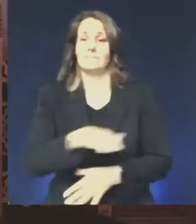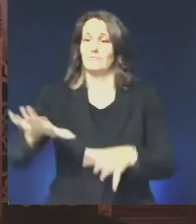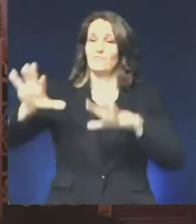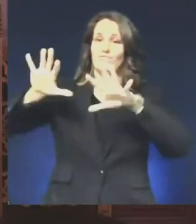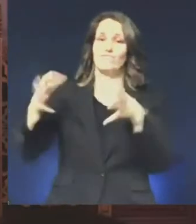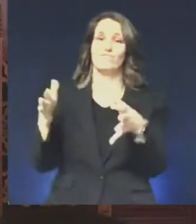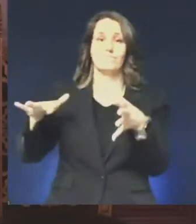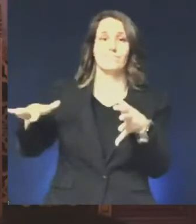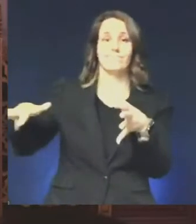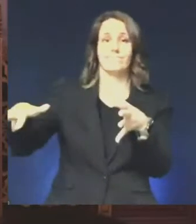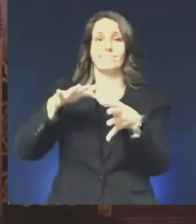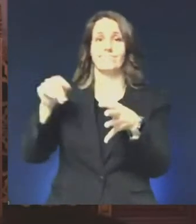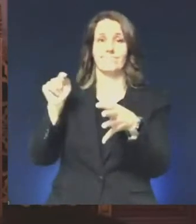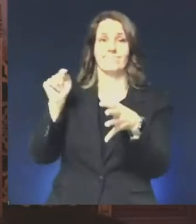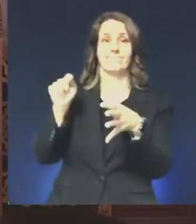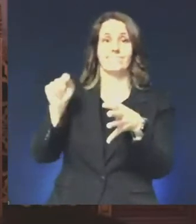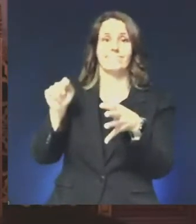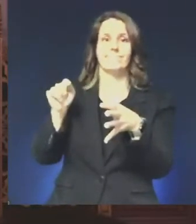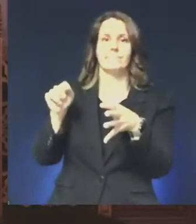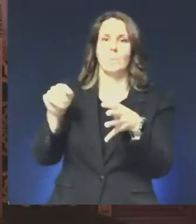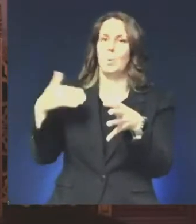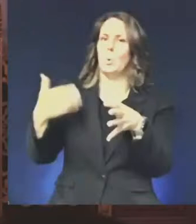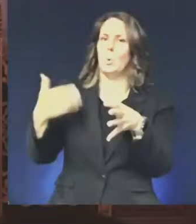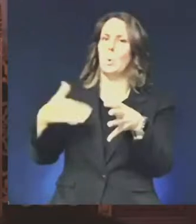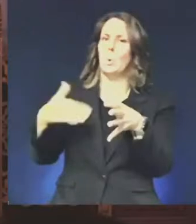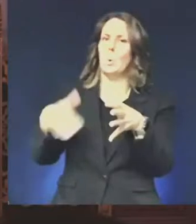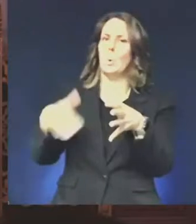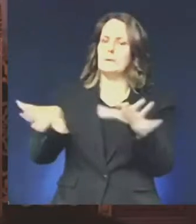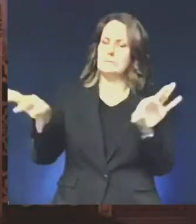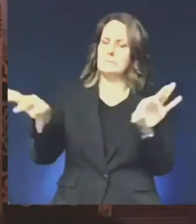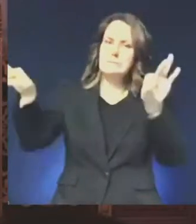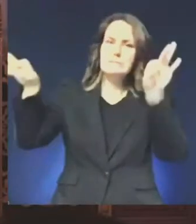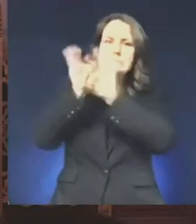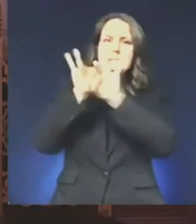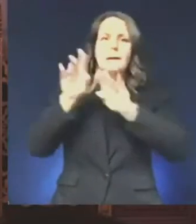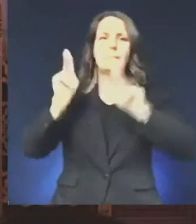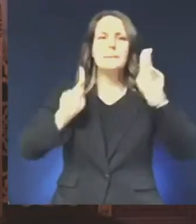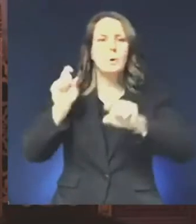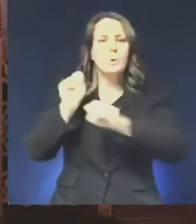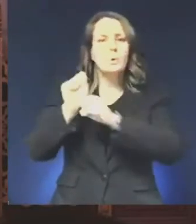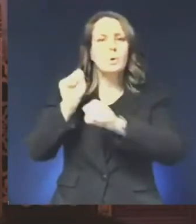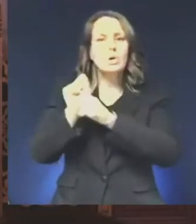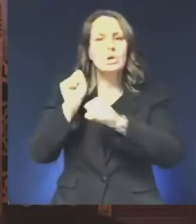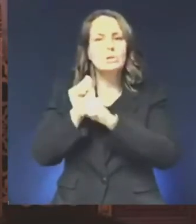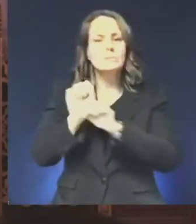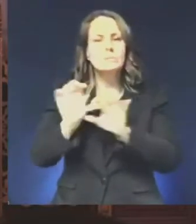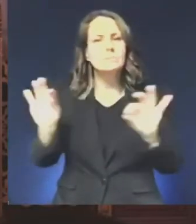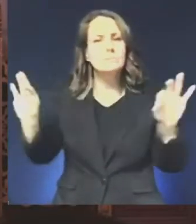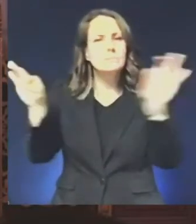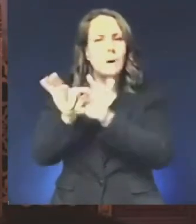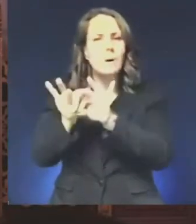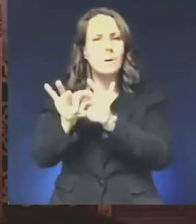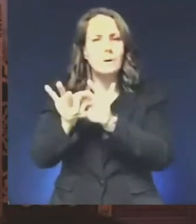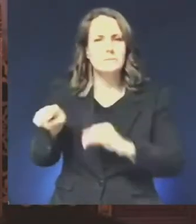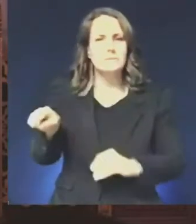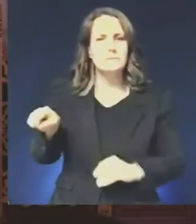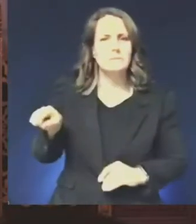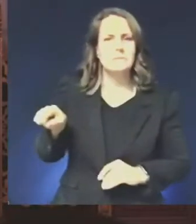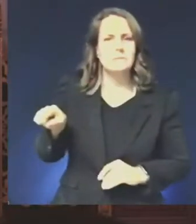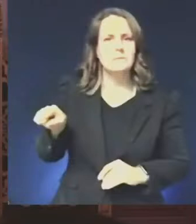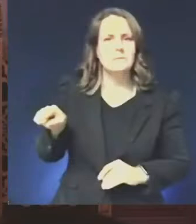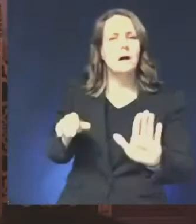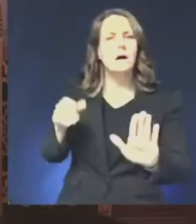so there's no misunderstanding on anybody's part that there are people that don't want to be vaccinated. But our